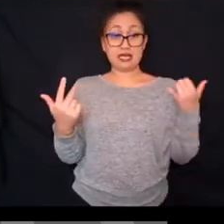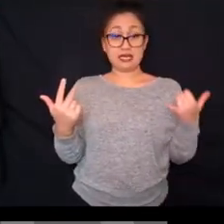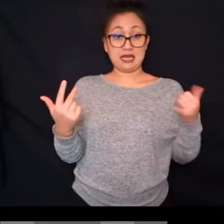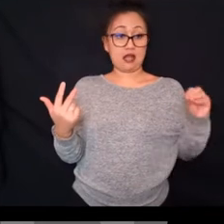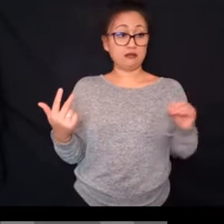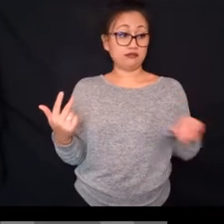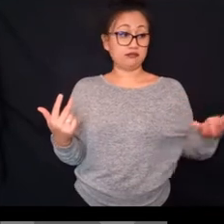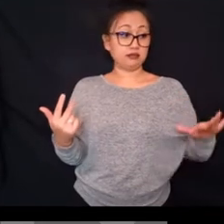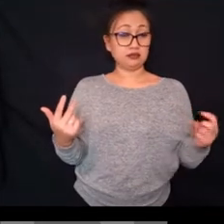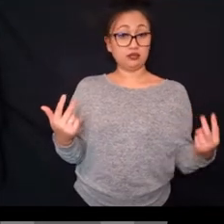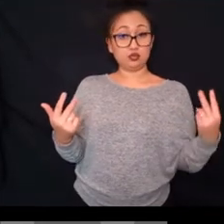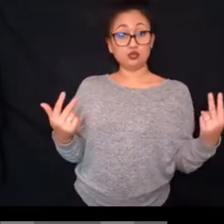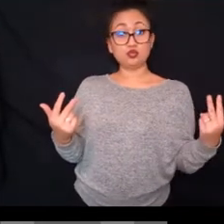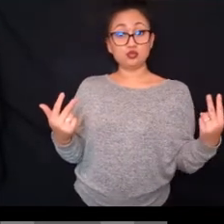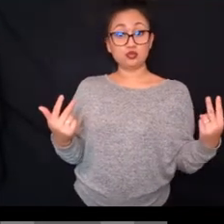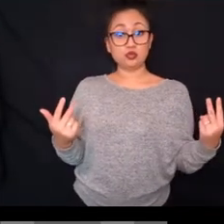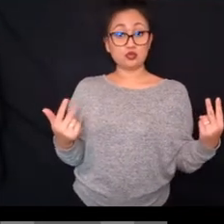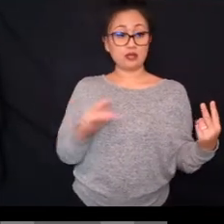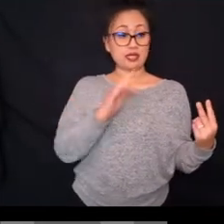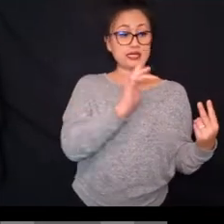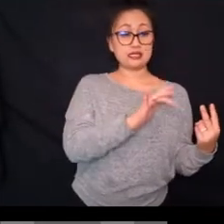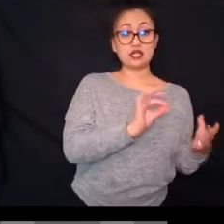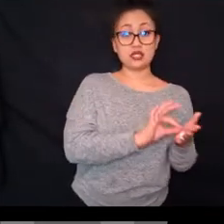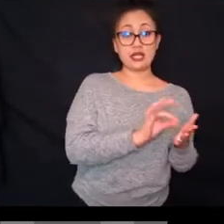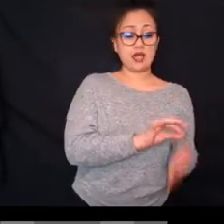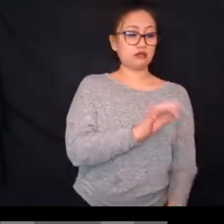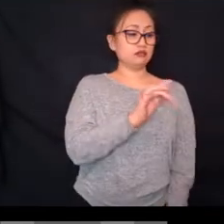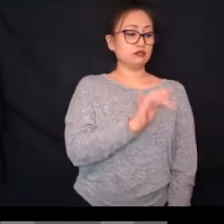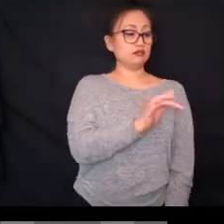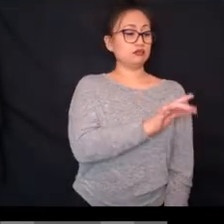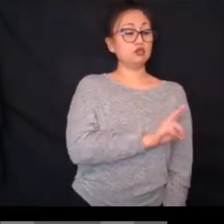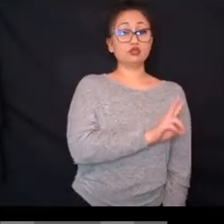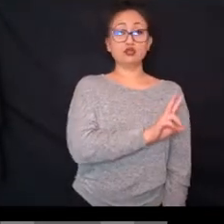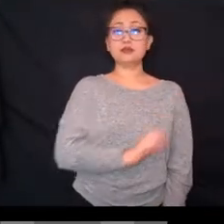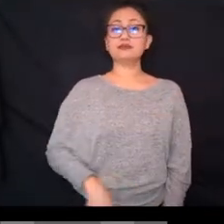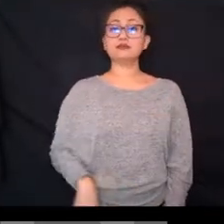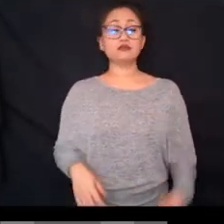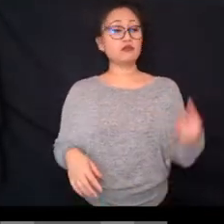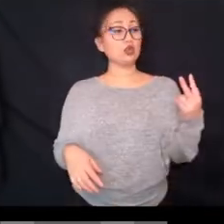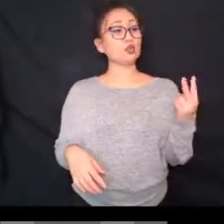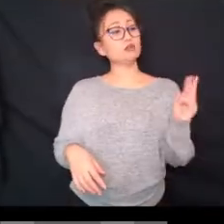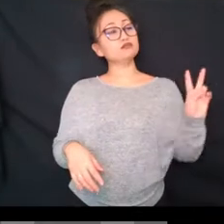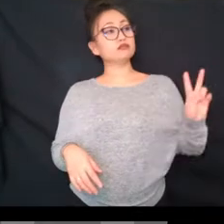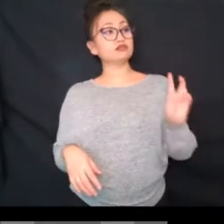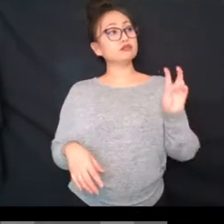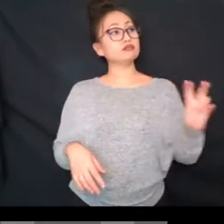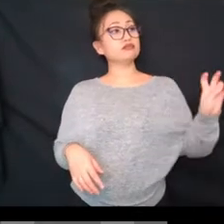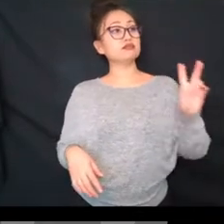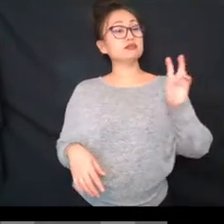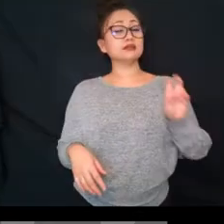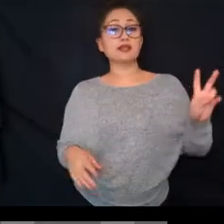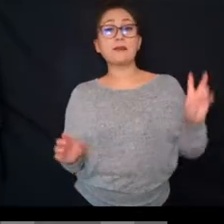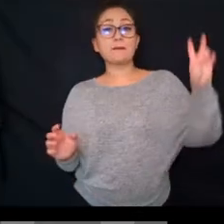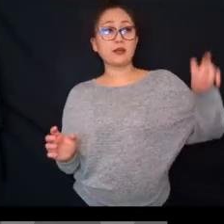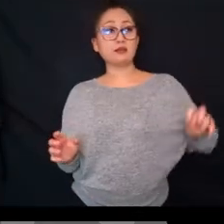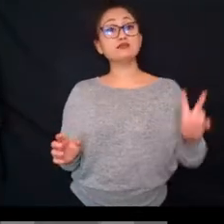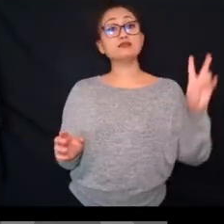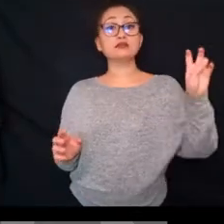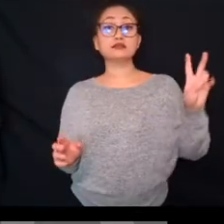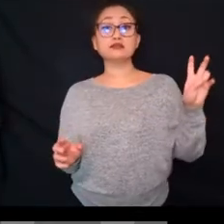2. Let's touch and count. 1, 2. 2 little ducks went out one day over the hills